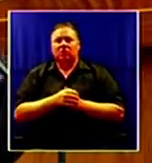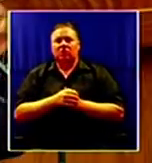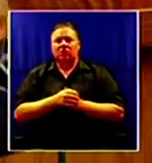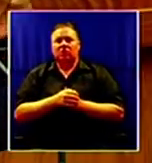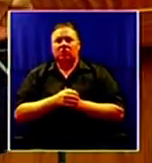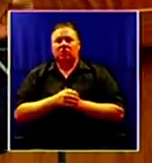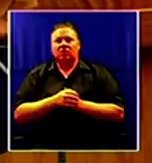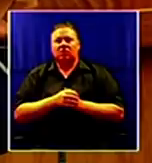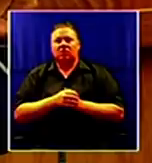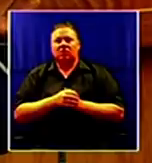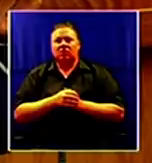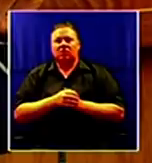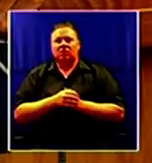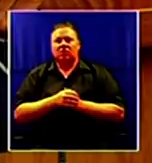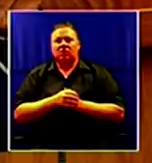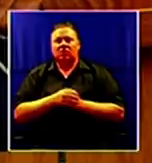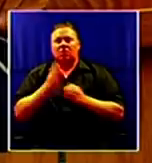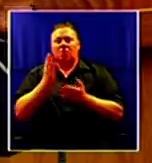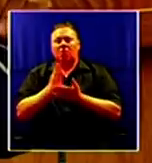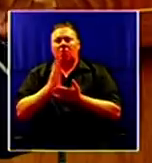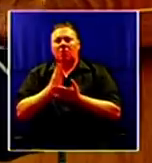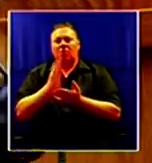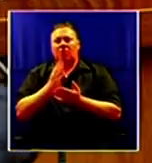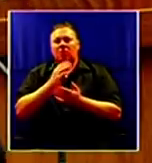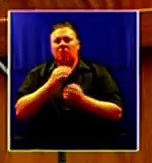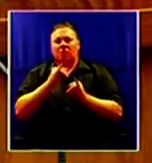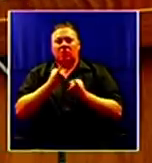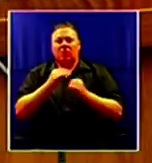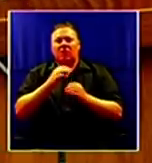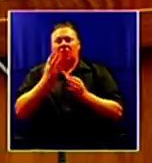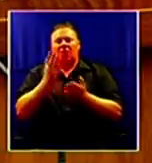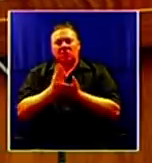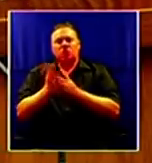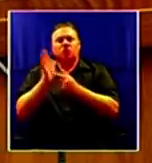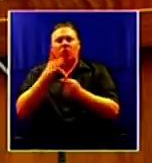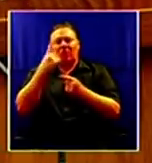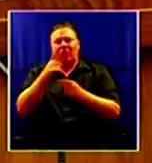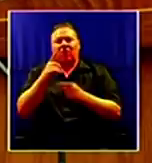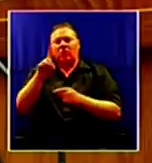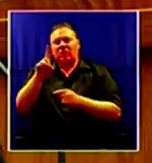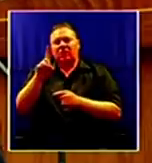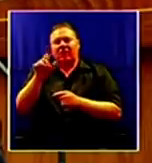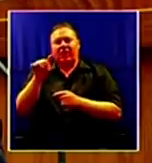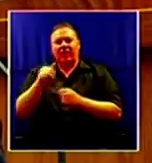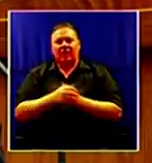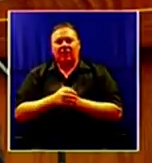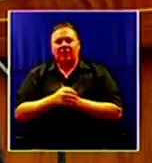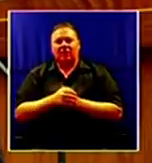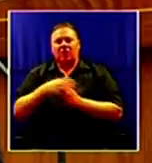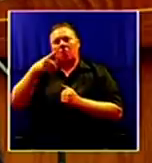And I must emphasize this, particularly for those in the democratic movement. This is not an austerity budget.